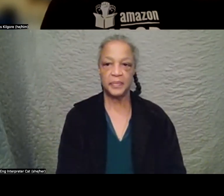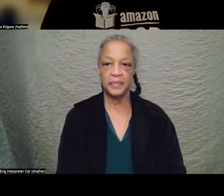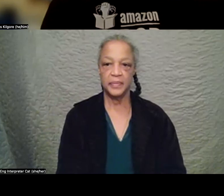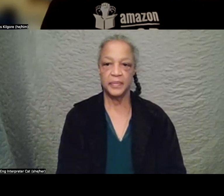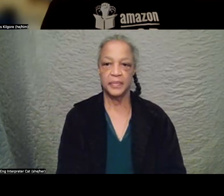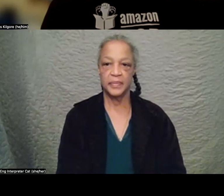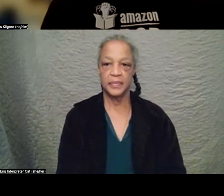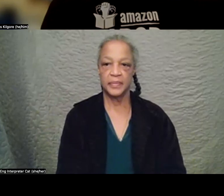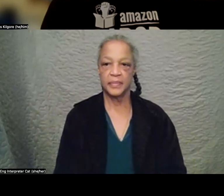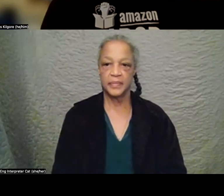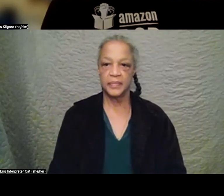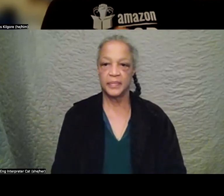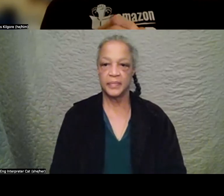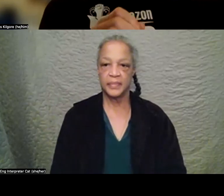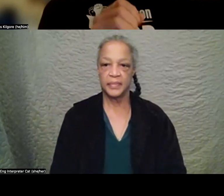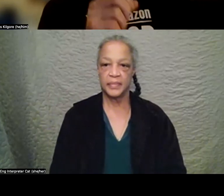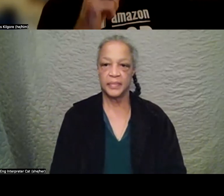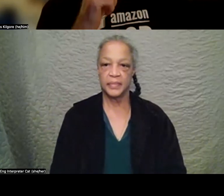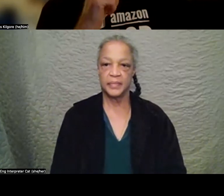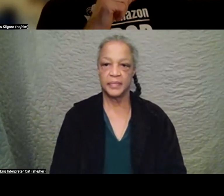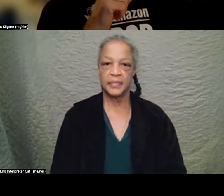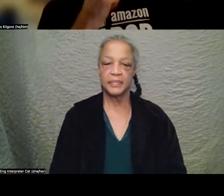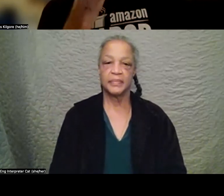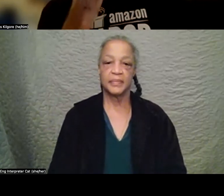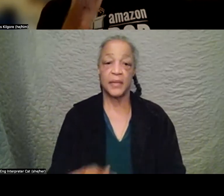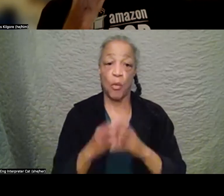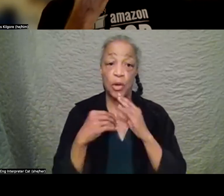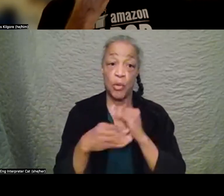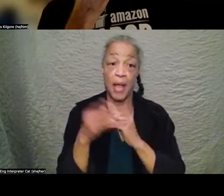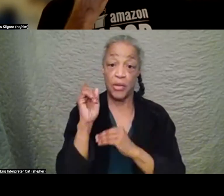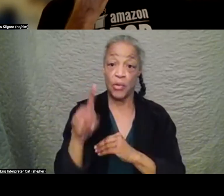Thanks, James. Jacinta, would you like to add to this question?